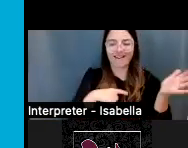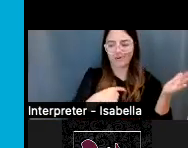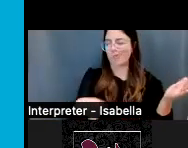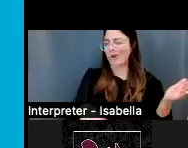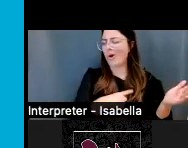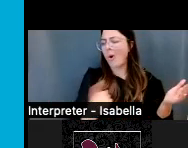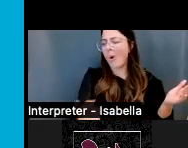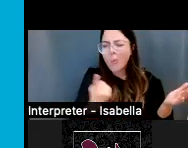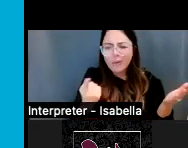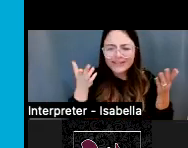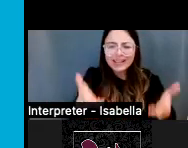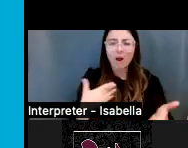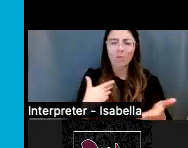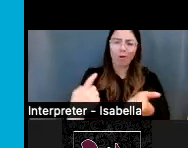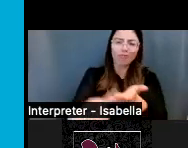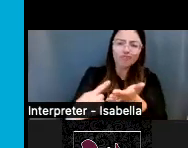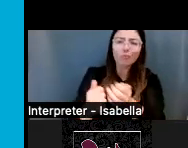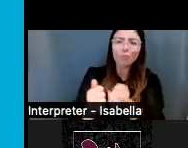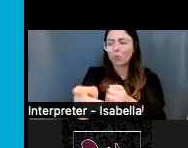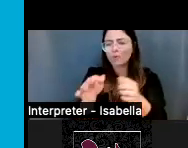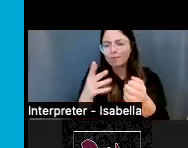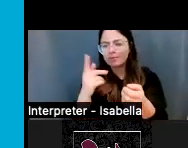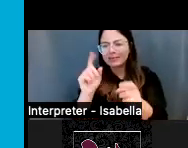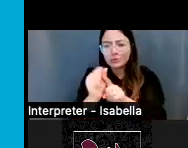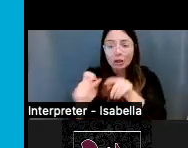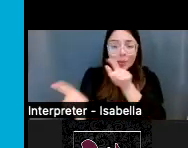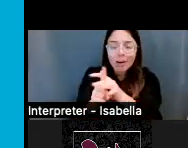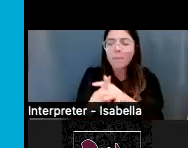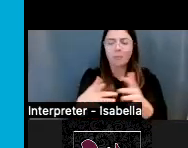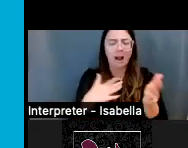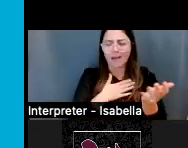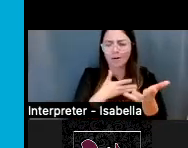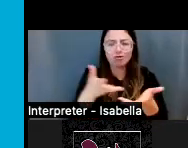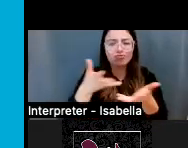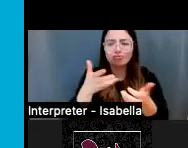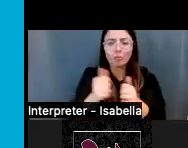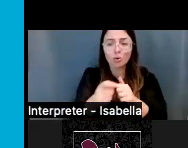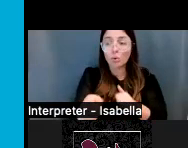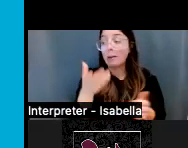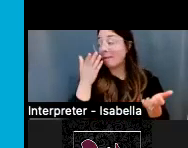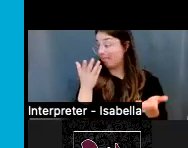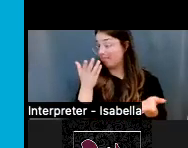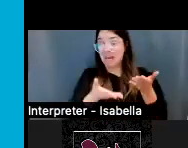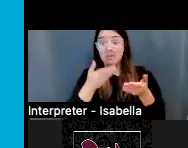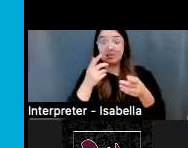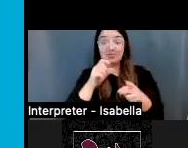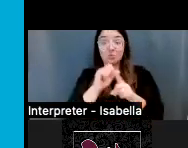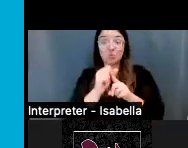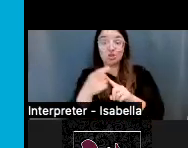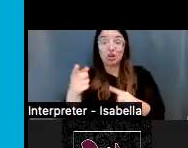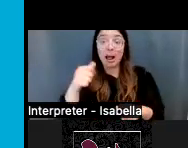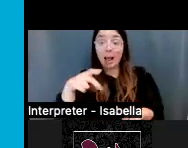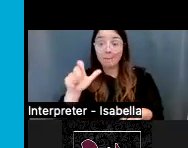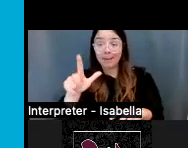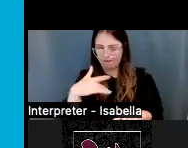through the situation and talk with you about what your options are. And we can also help you figure out if you're not sure if you need to appeal, or if you're not sure when the deadline would be or things